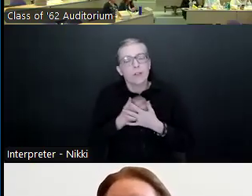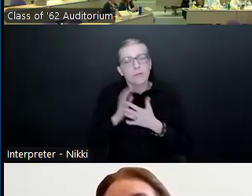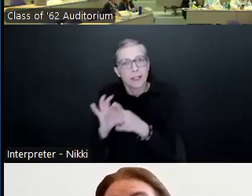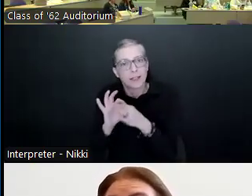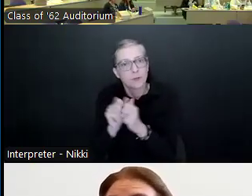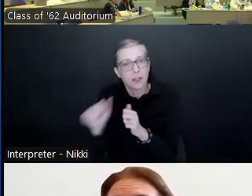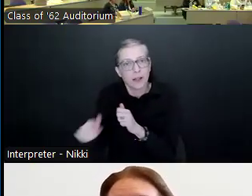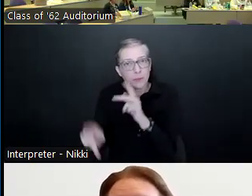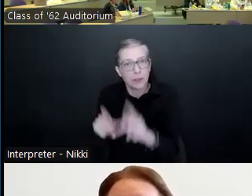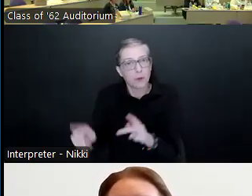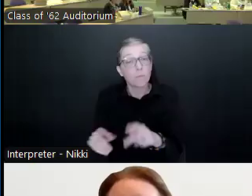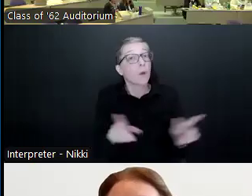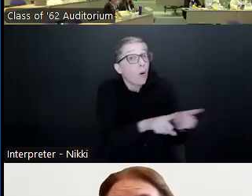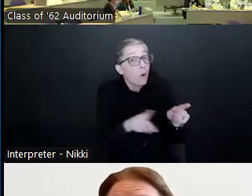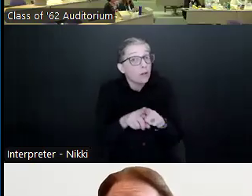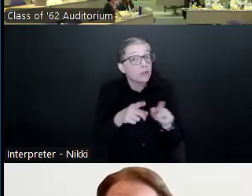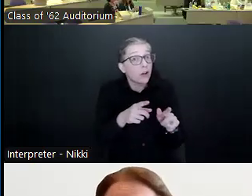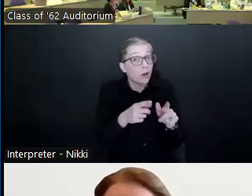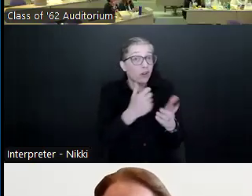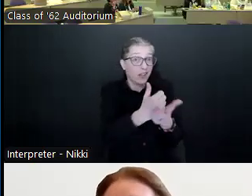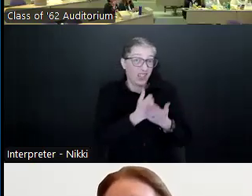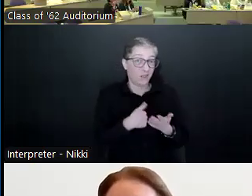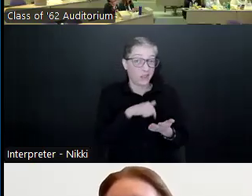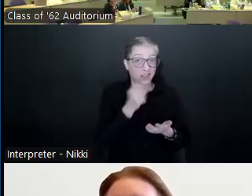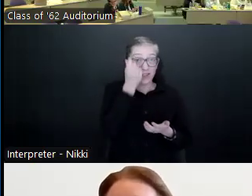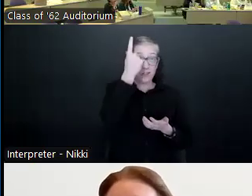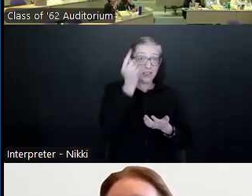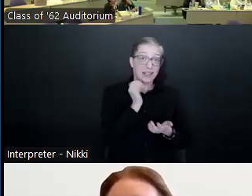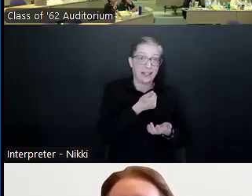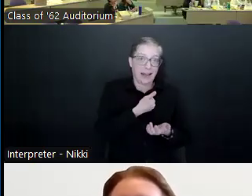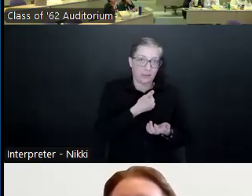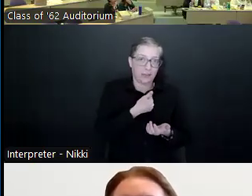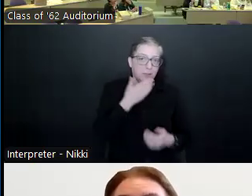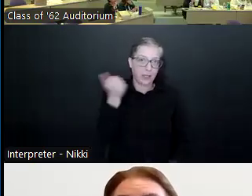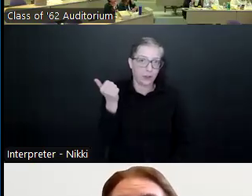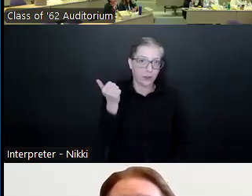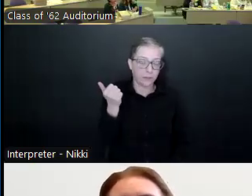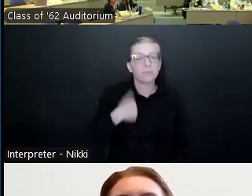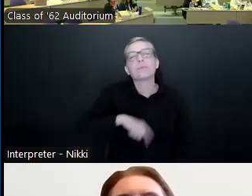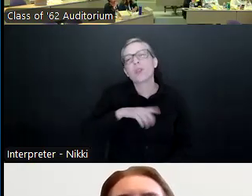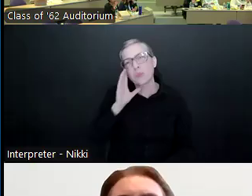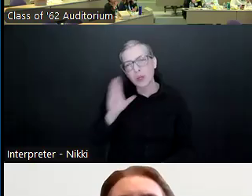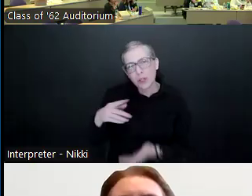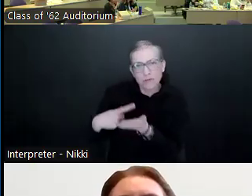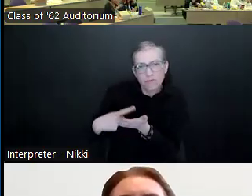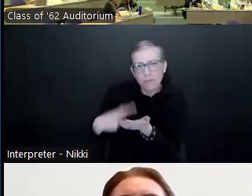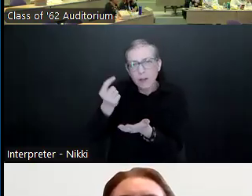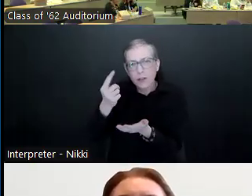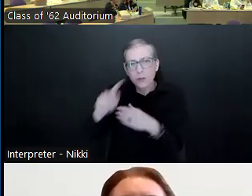ourselves, and we'll be talking a little bit about its role also in personality development, in self-development as we go